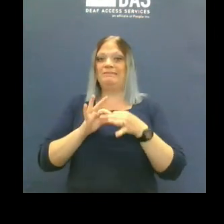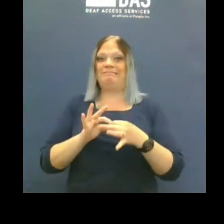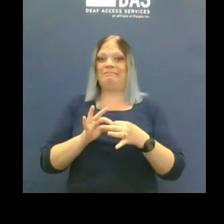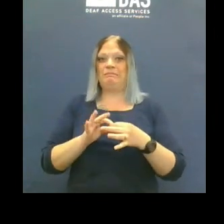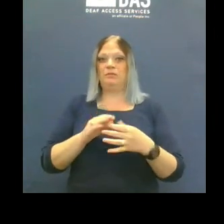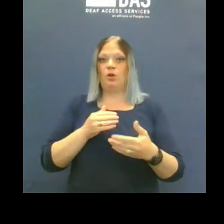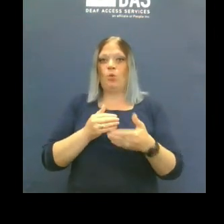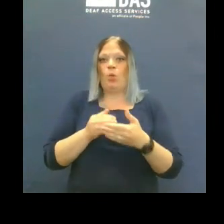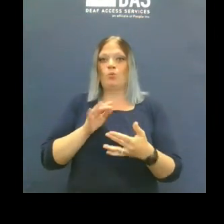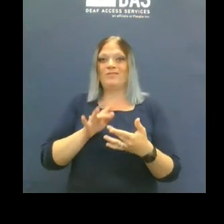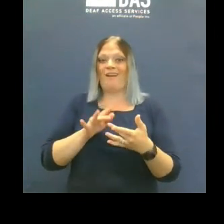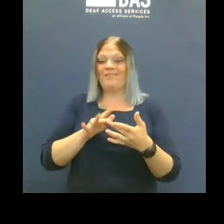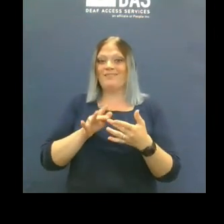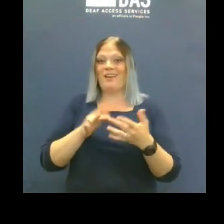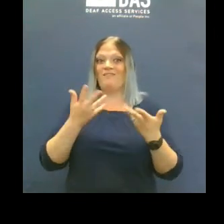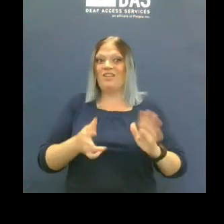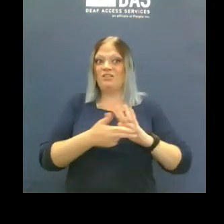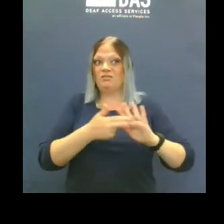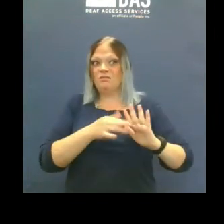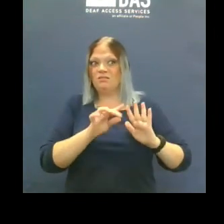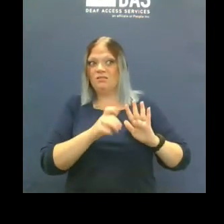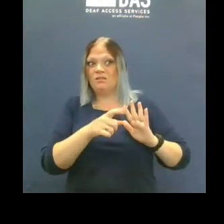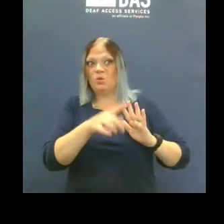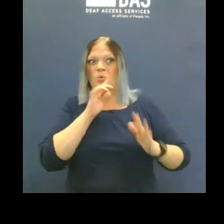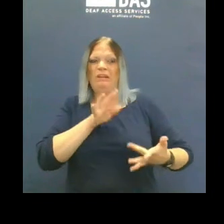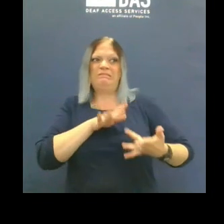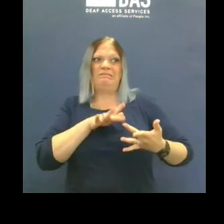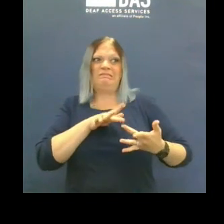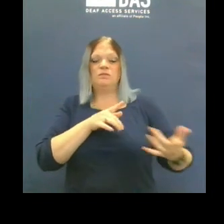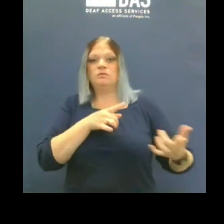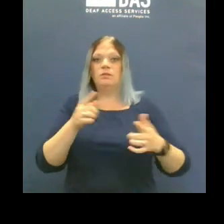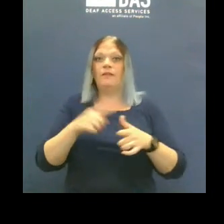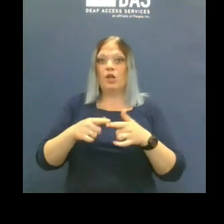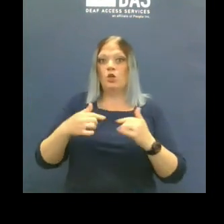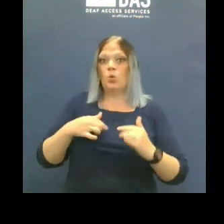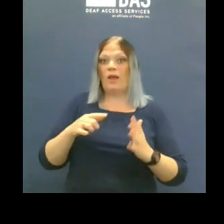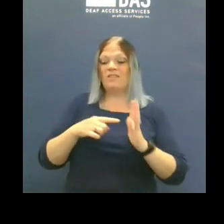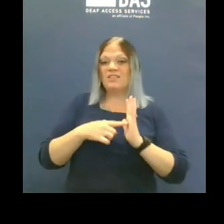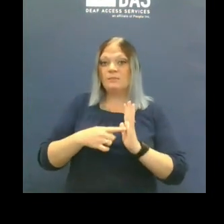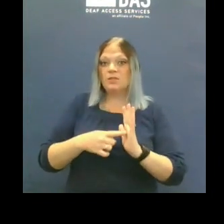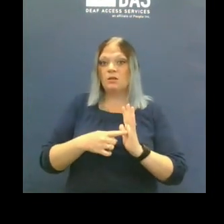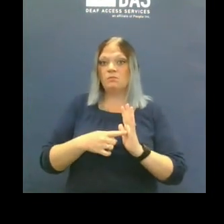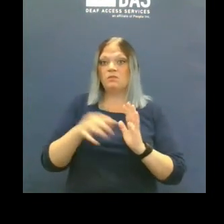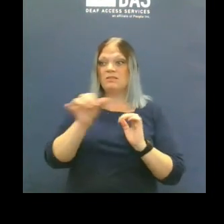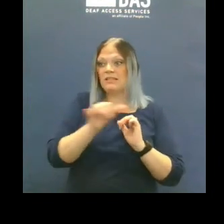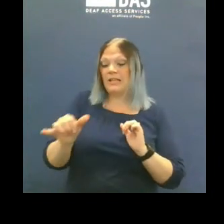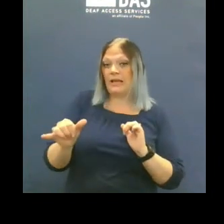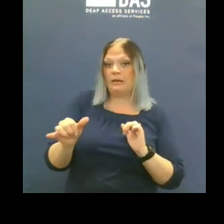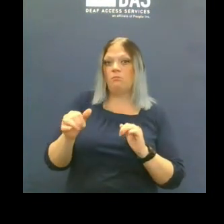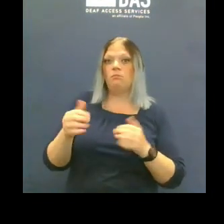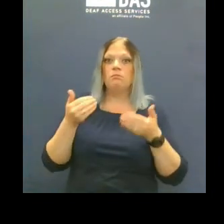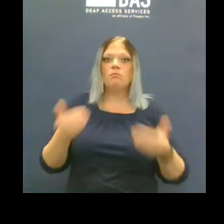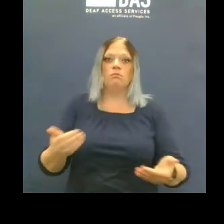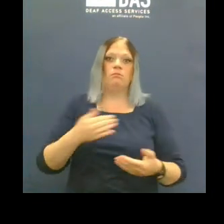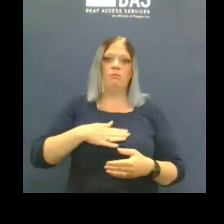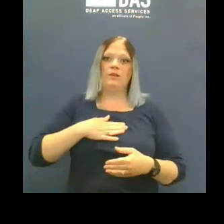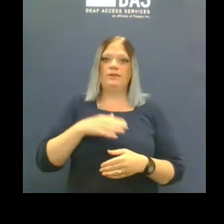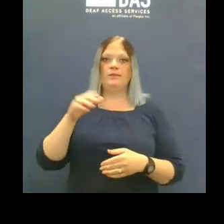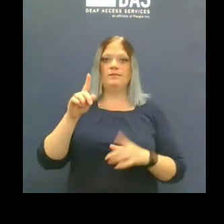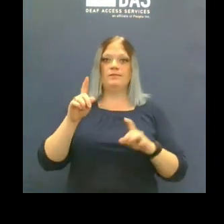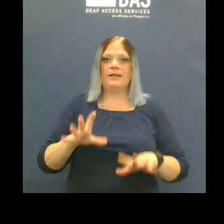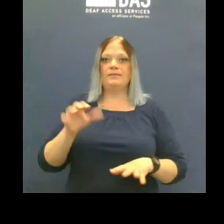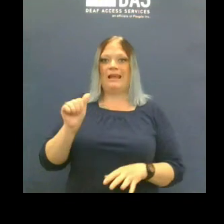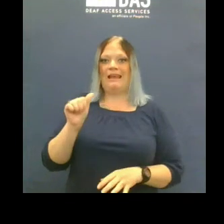of diagnosed cases of COVID-19 and people who have symptoms consistent with COVID-19 to get a test